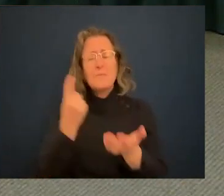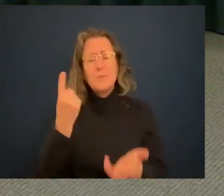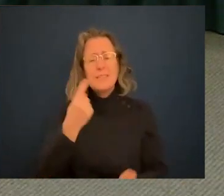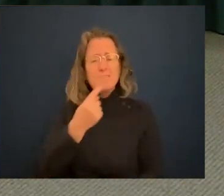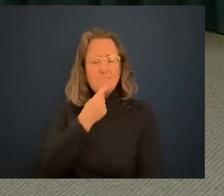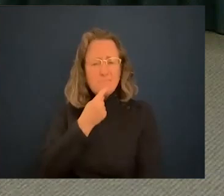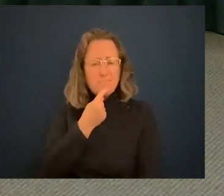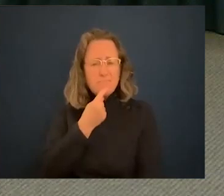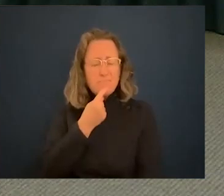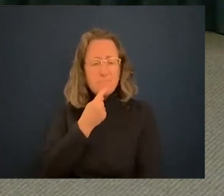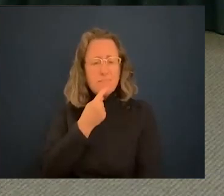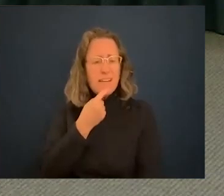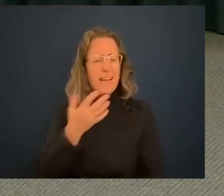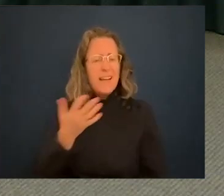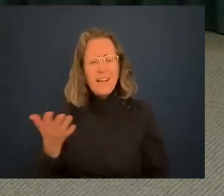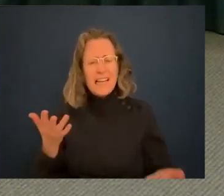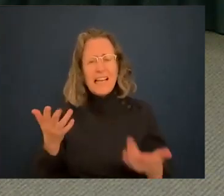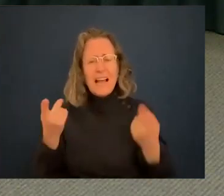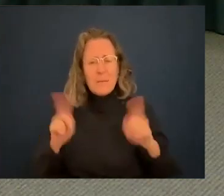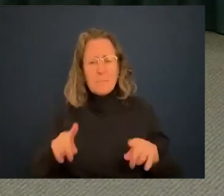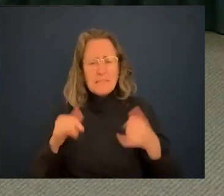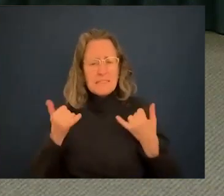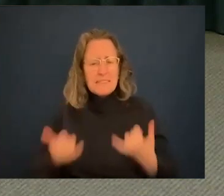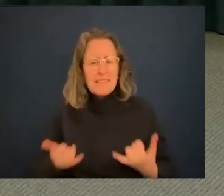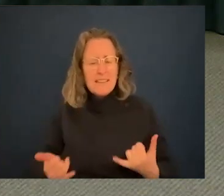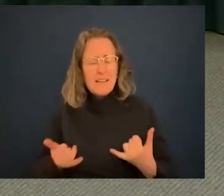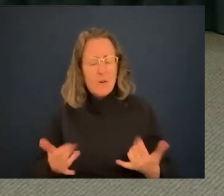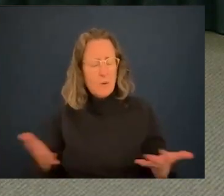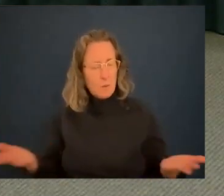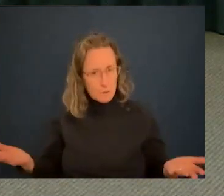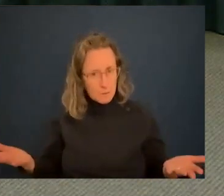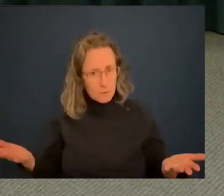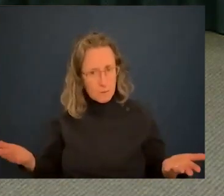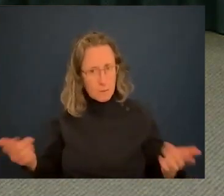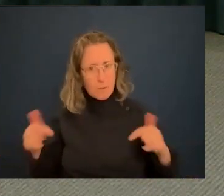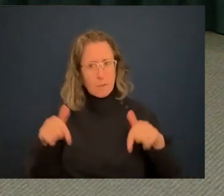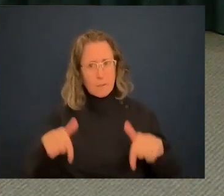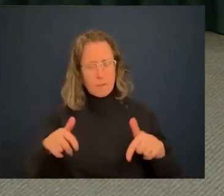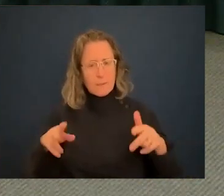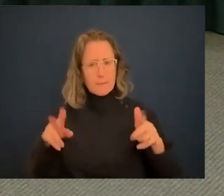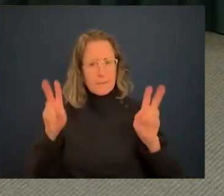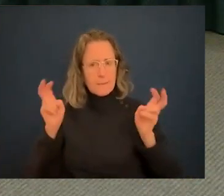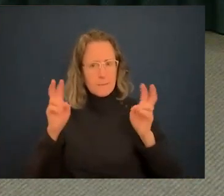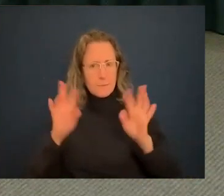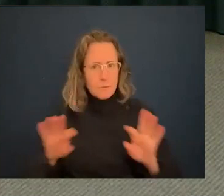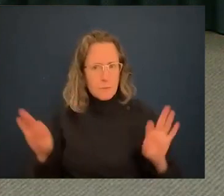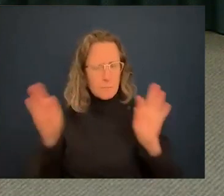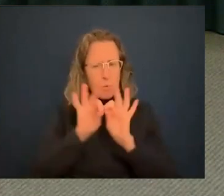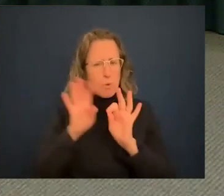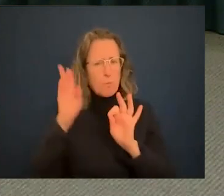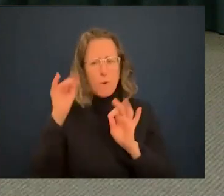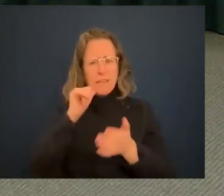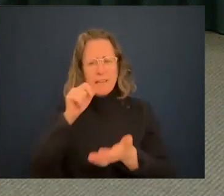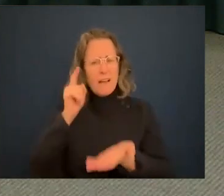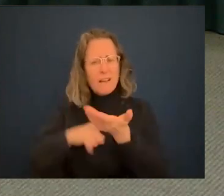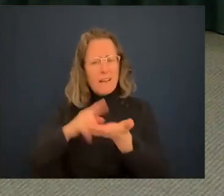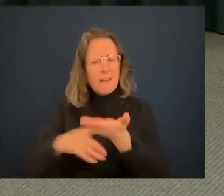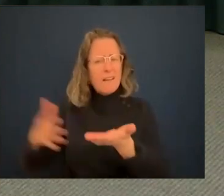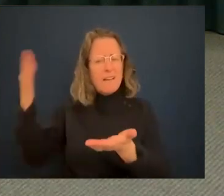conversation's happening why didn't this conversation happen during the budget process